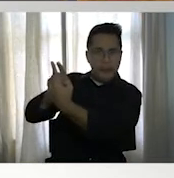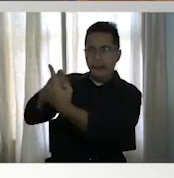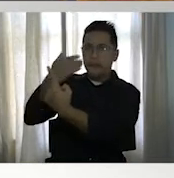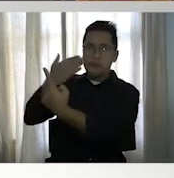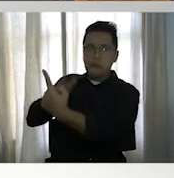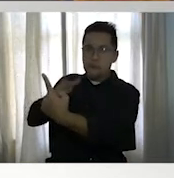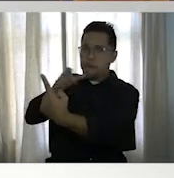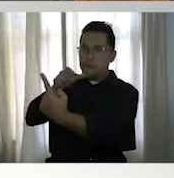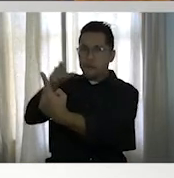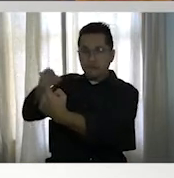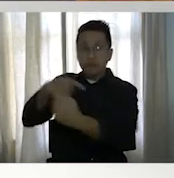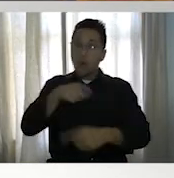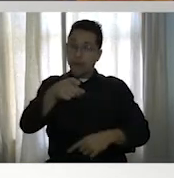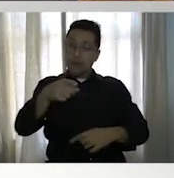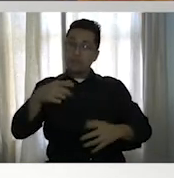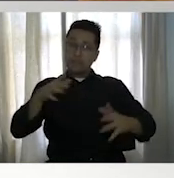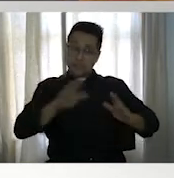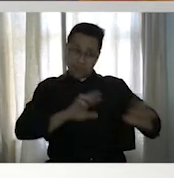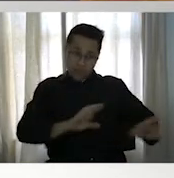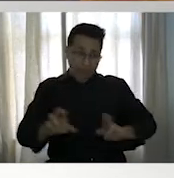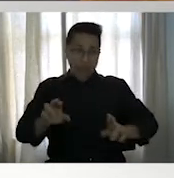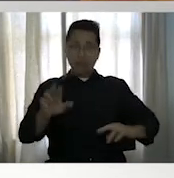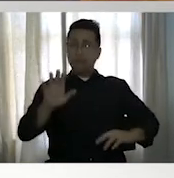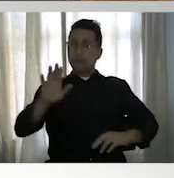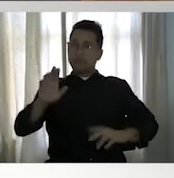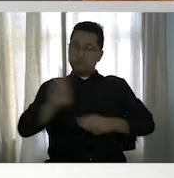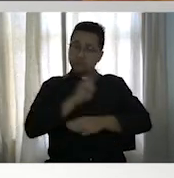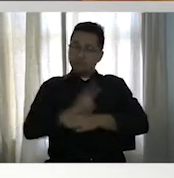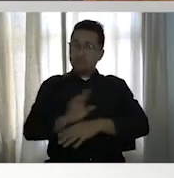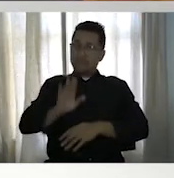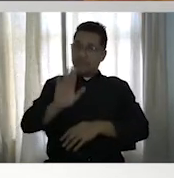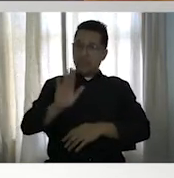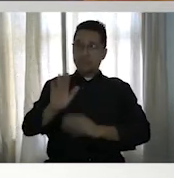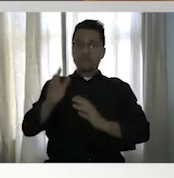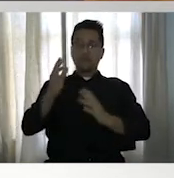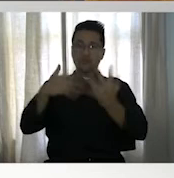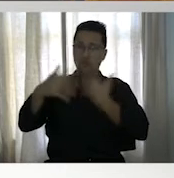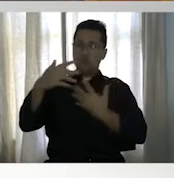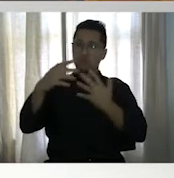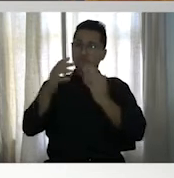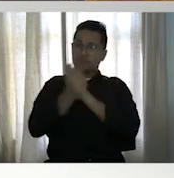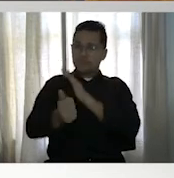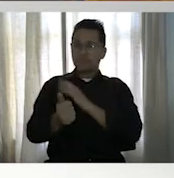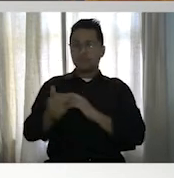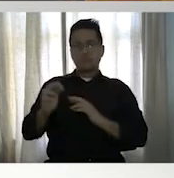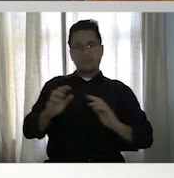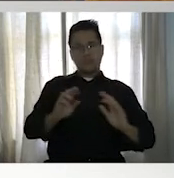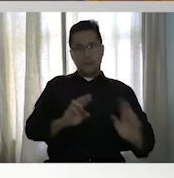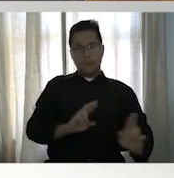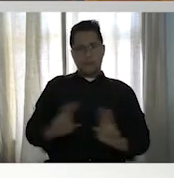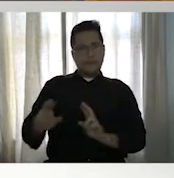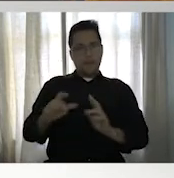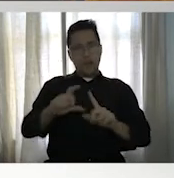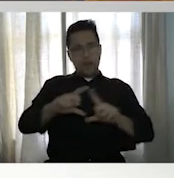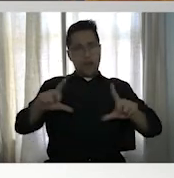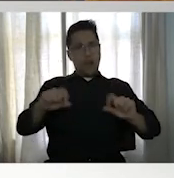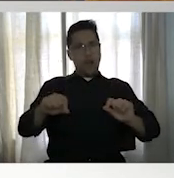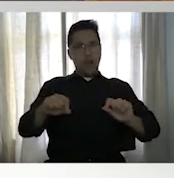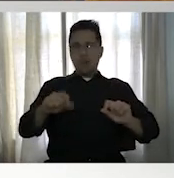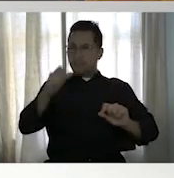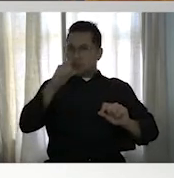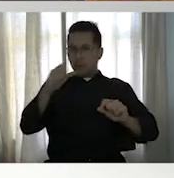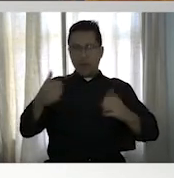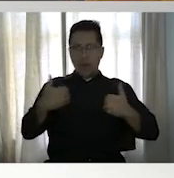was getting ready. He was using his social skills to prepare the cards so that he wouldn't have